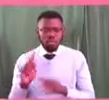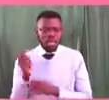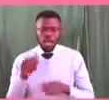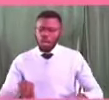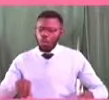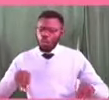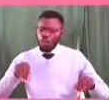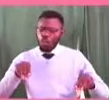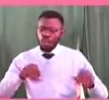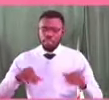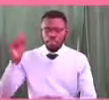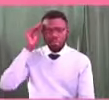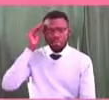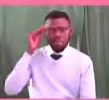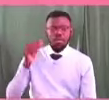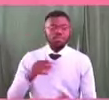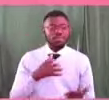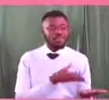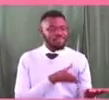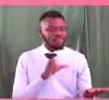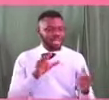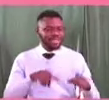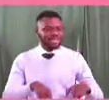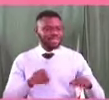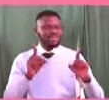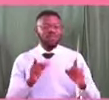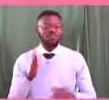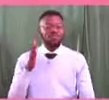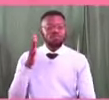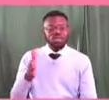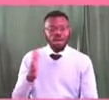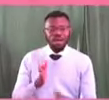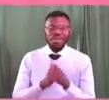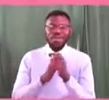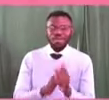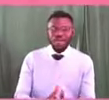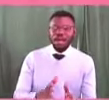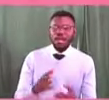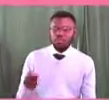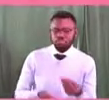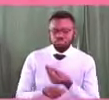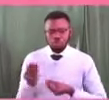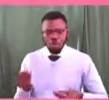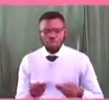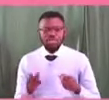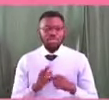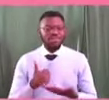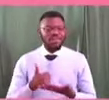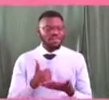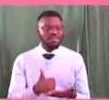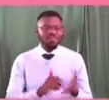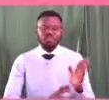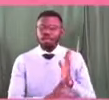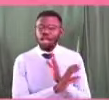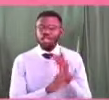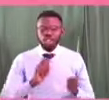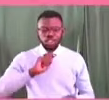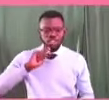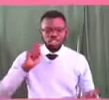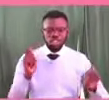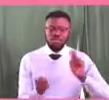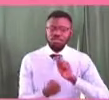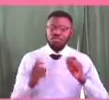education that will equip them to become leaders of the knowledge economy who will turn the country into